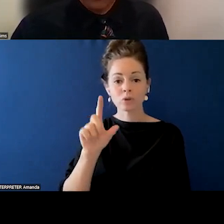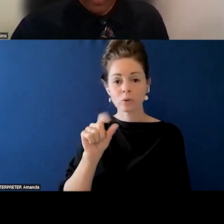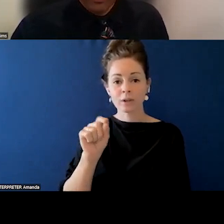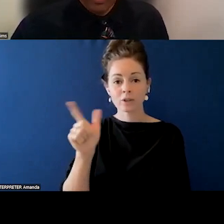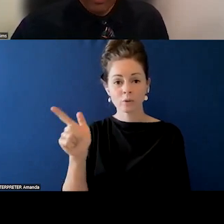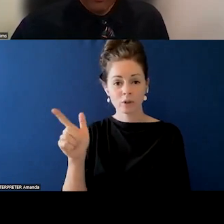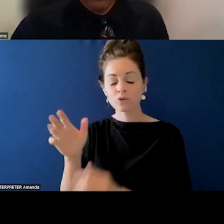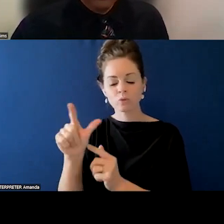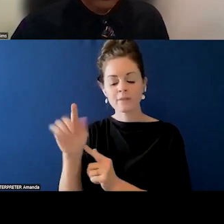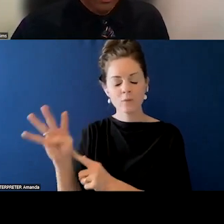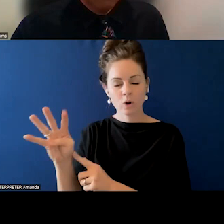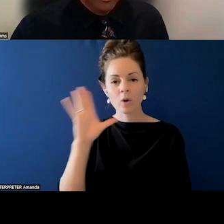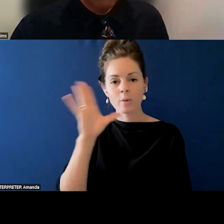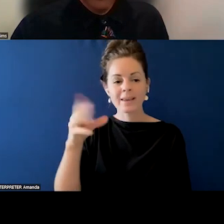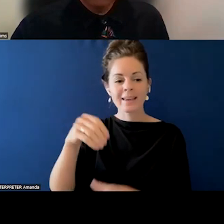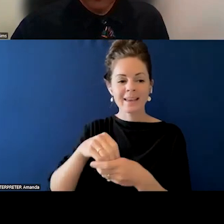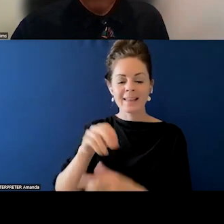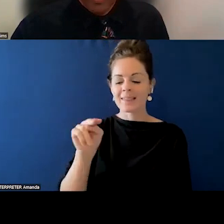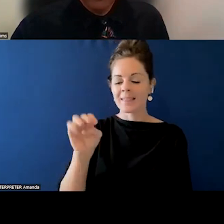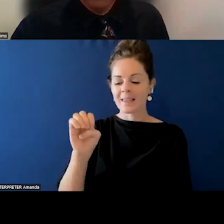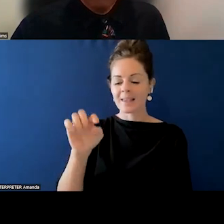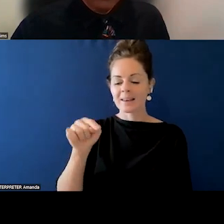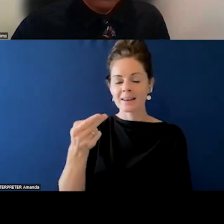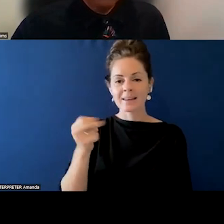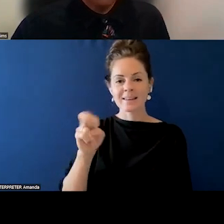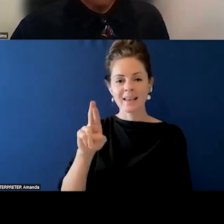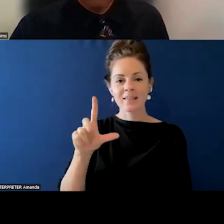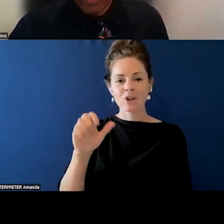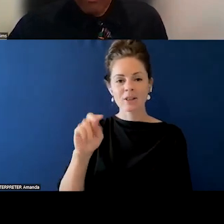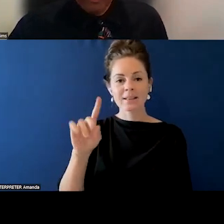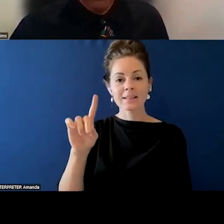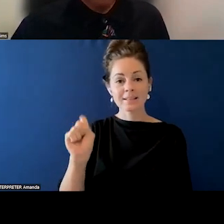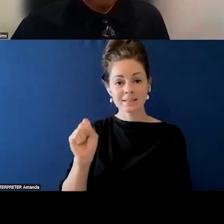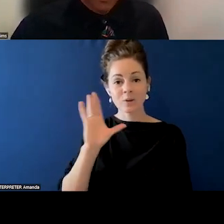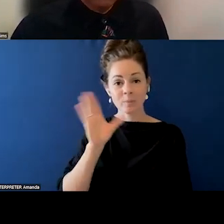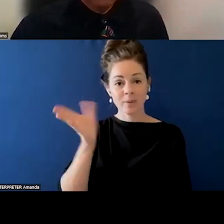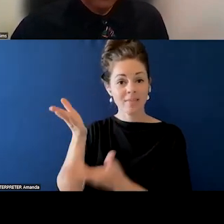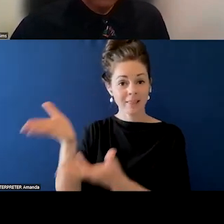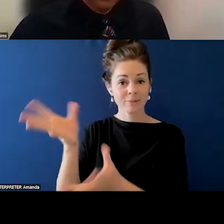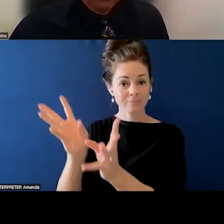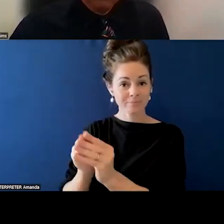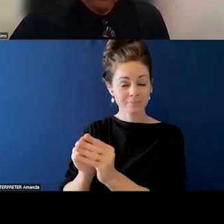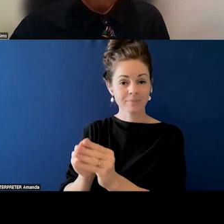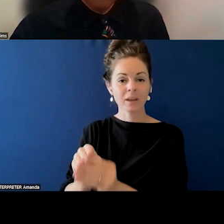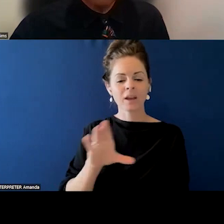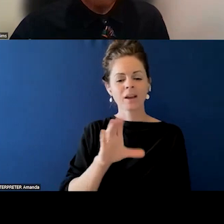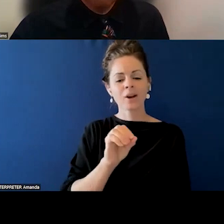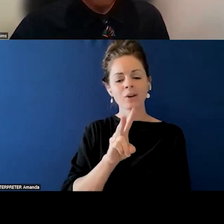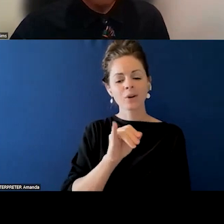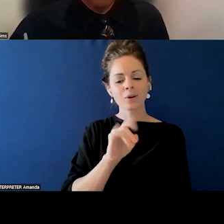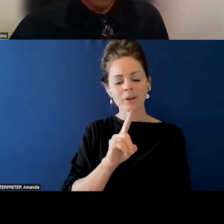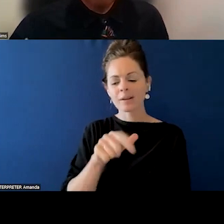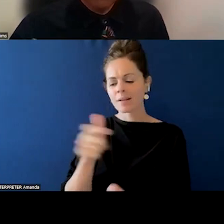the Netherlands. So just an update with that. Also, because of COVID and other factors, this will be the